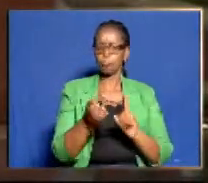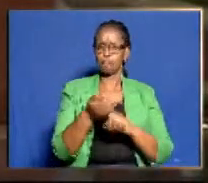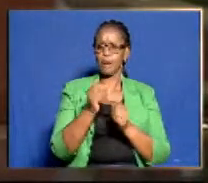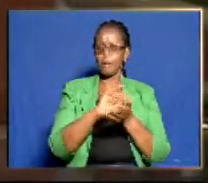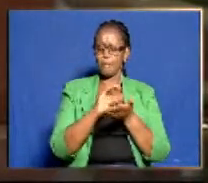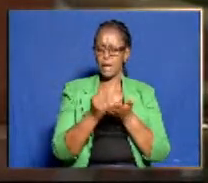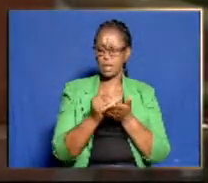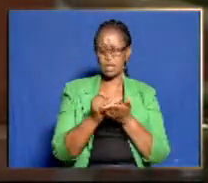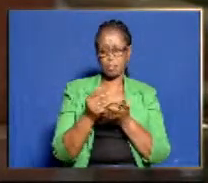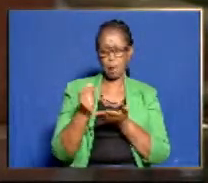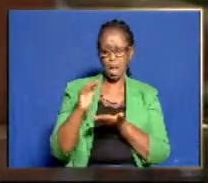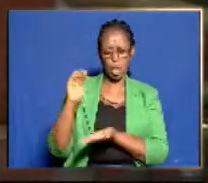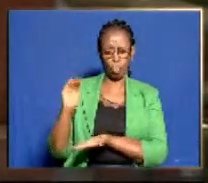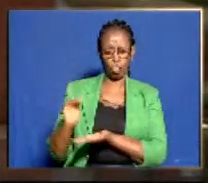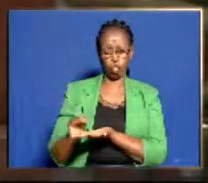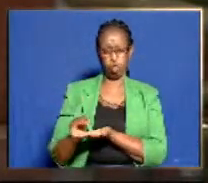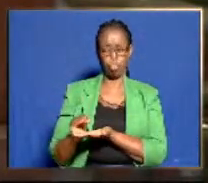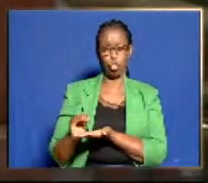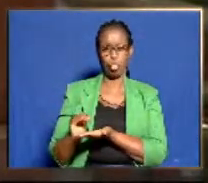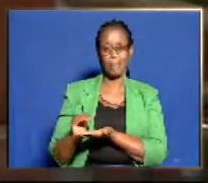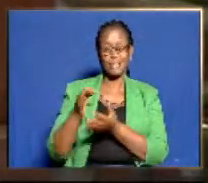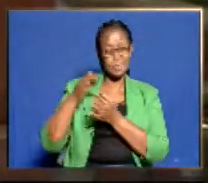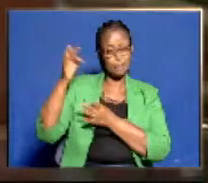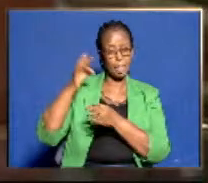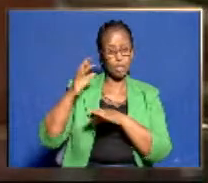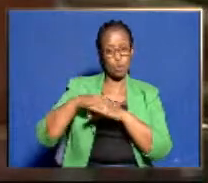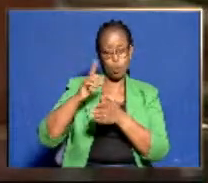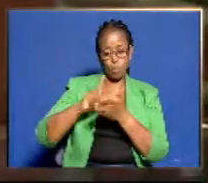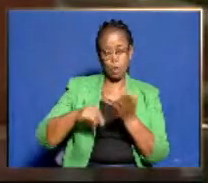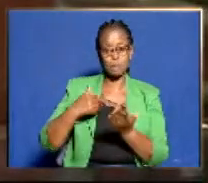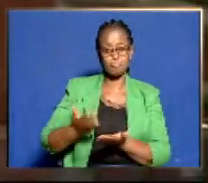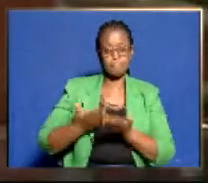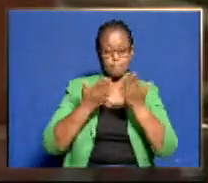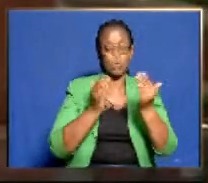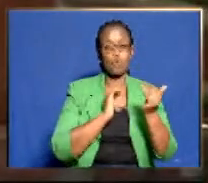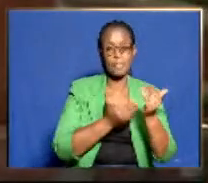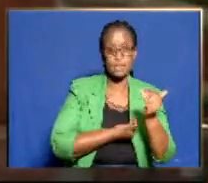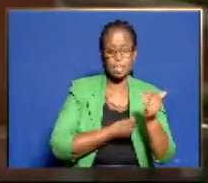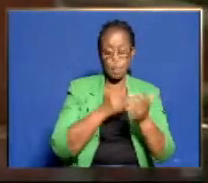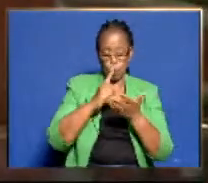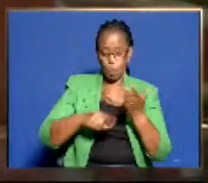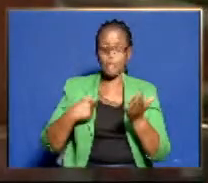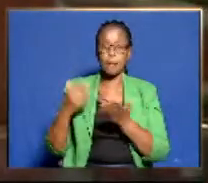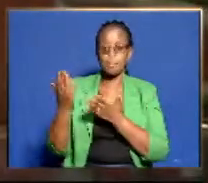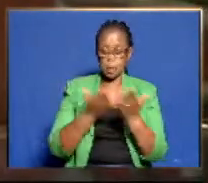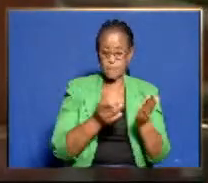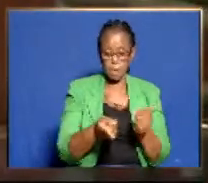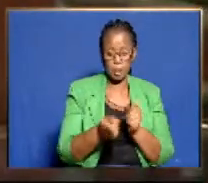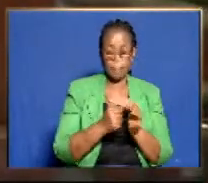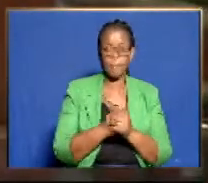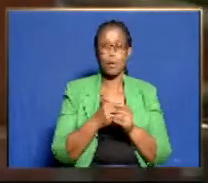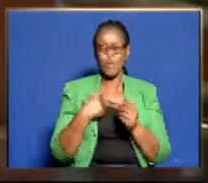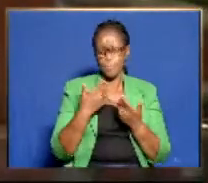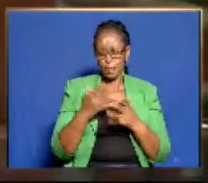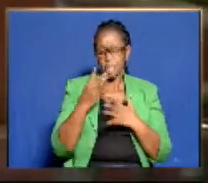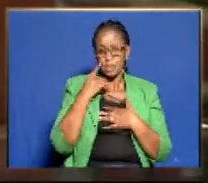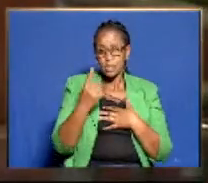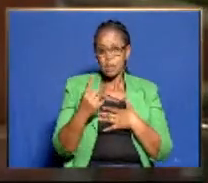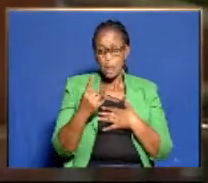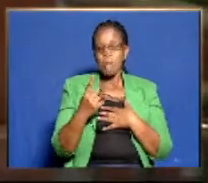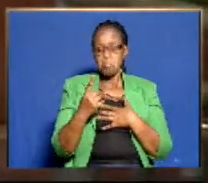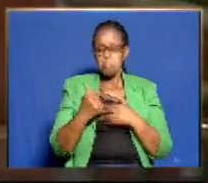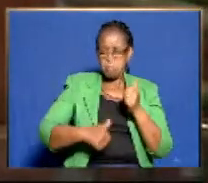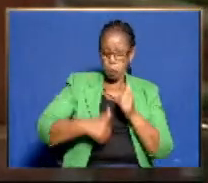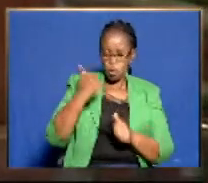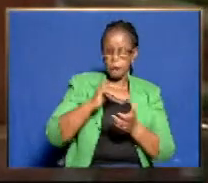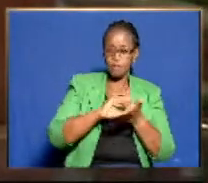very lowly based on what they present to the committee and also to this House. And we realized that most of the funding for